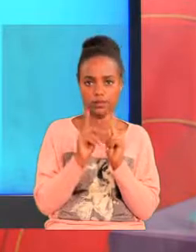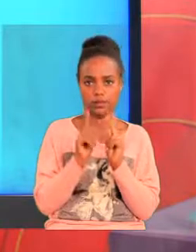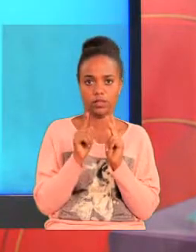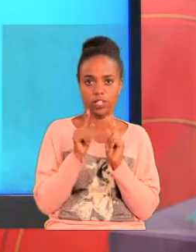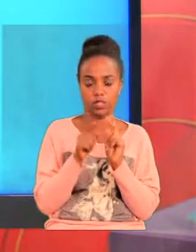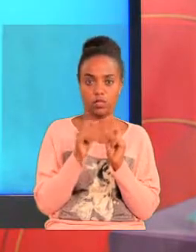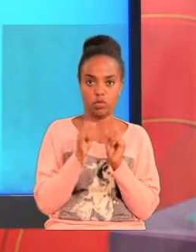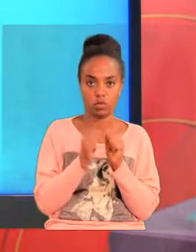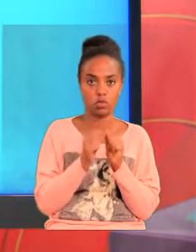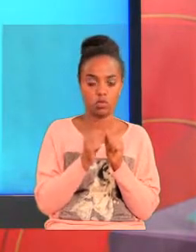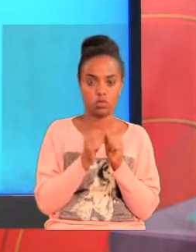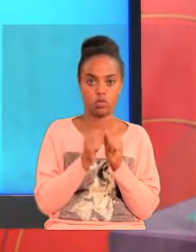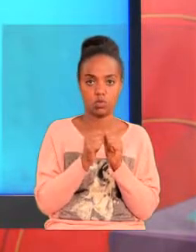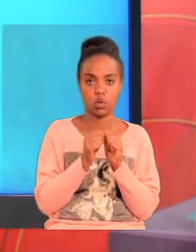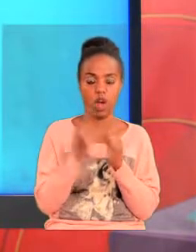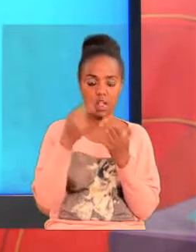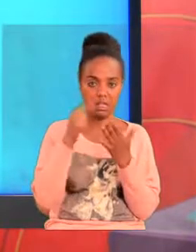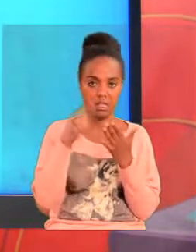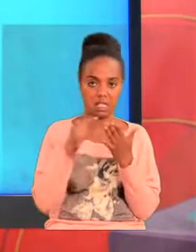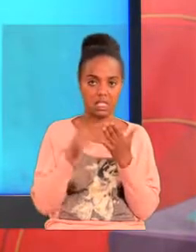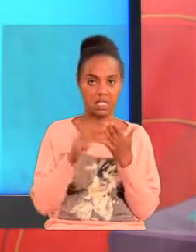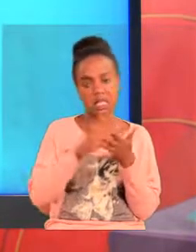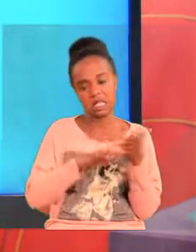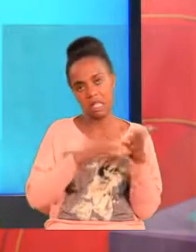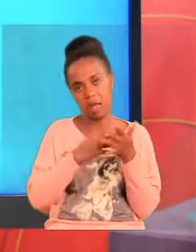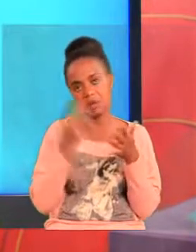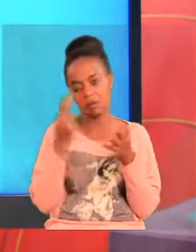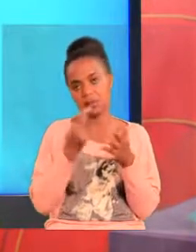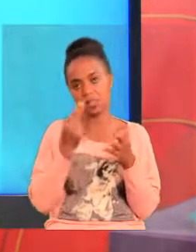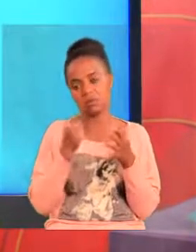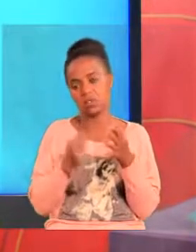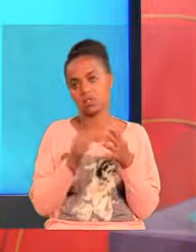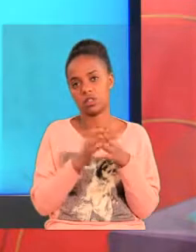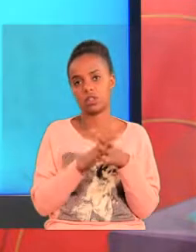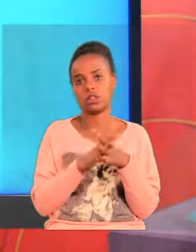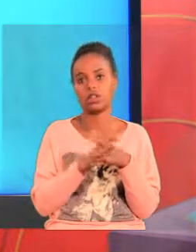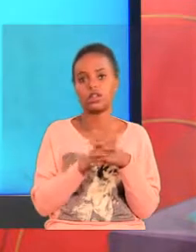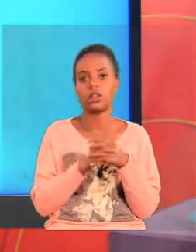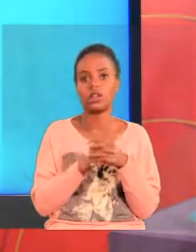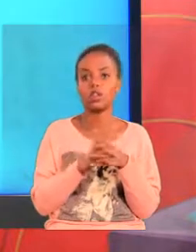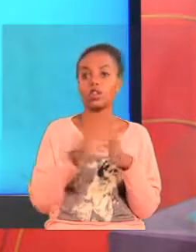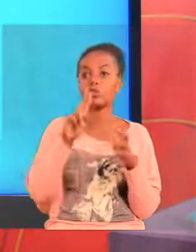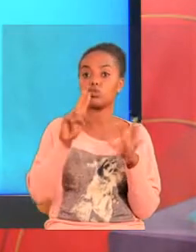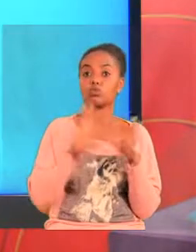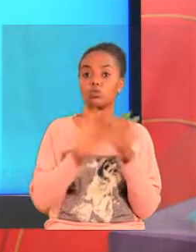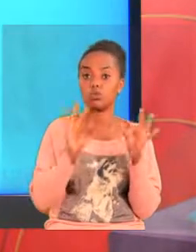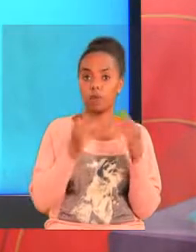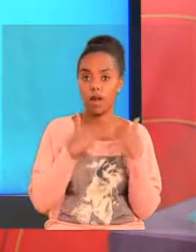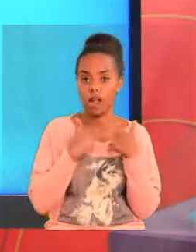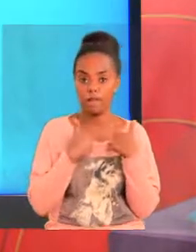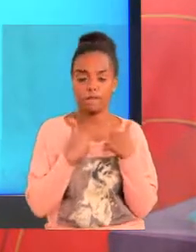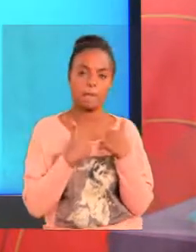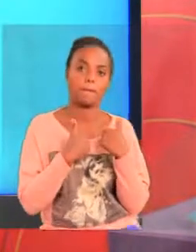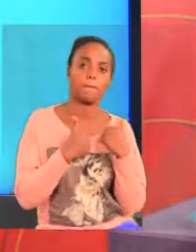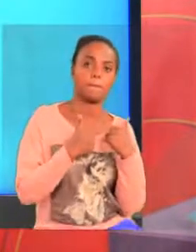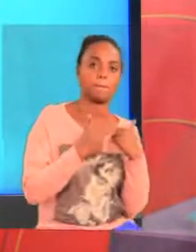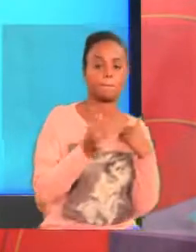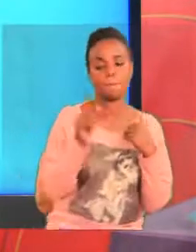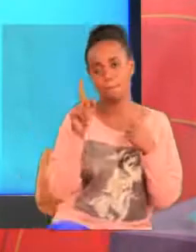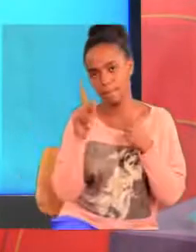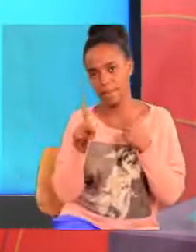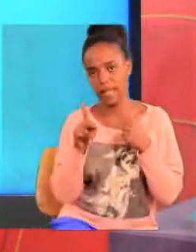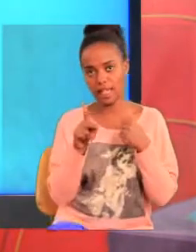also to test whether it is valid or invalid. We have two statements,